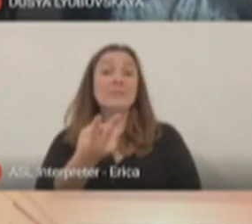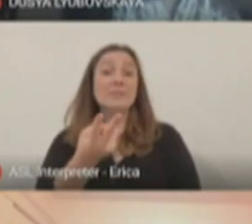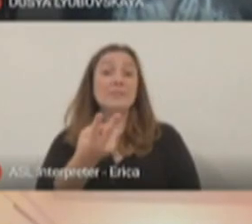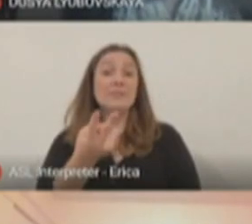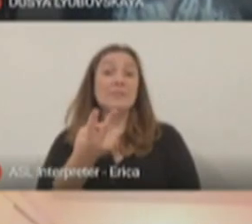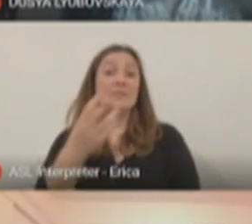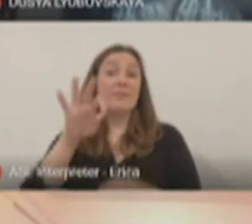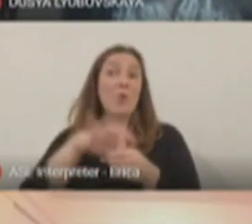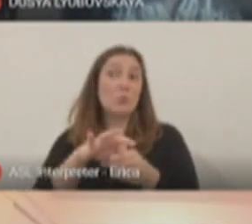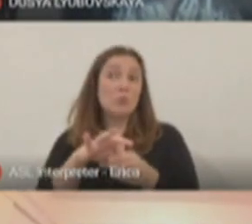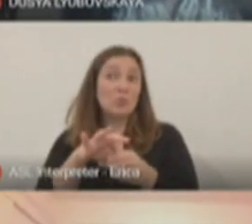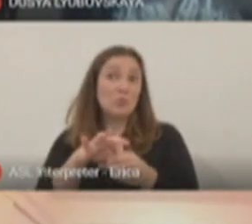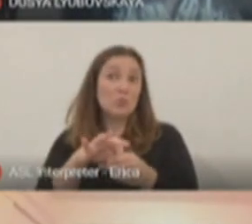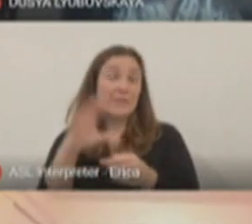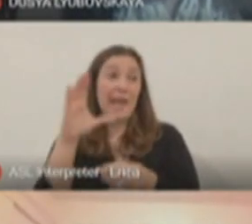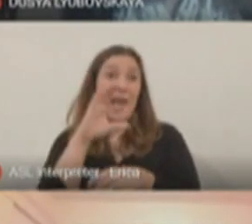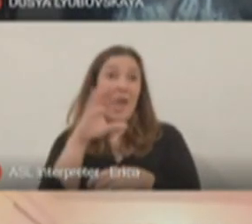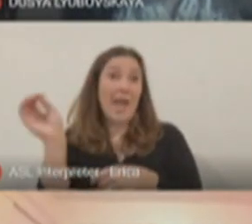And